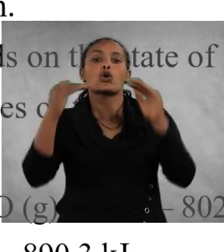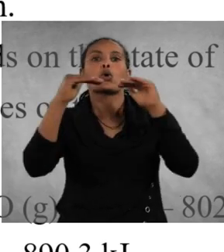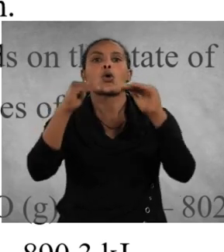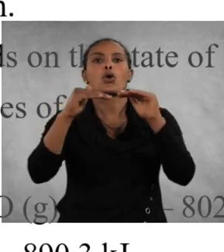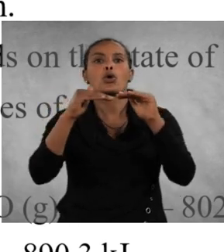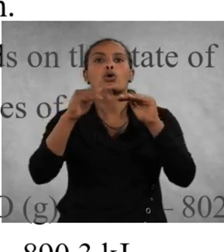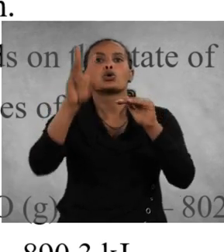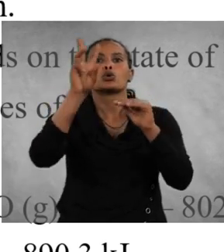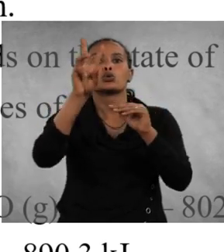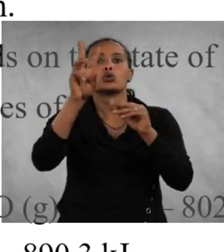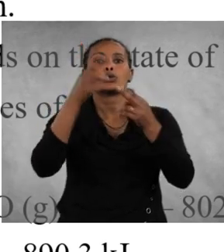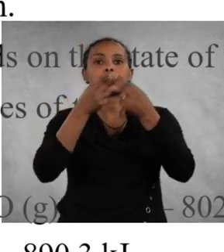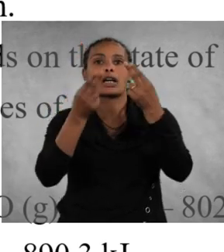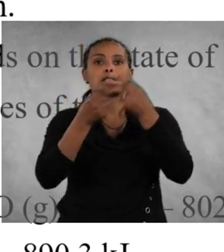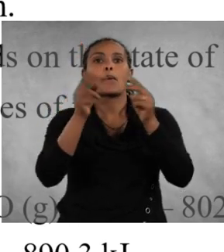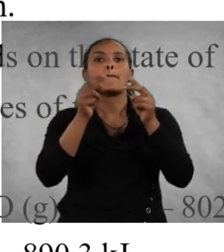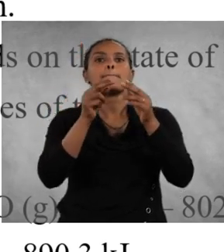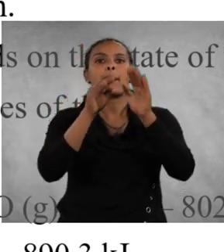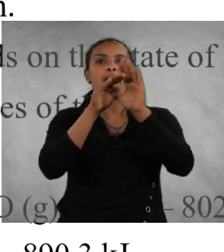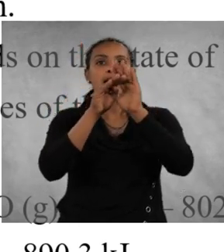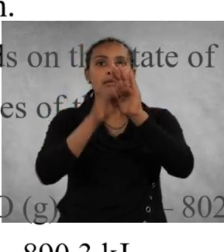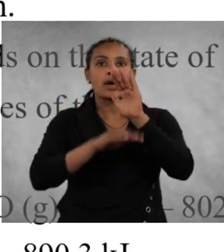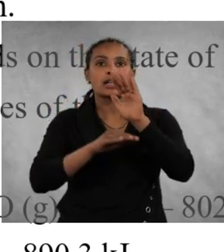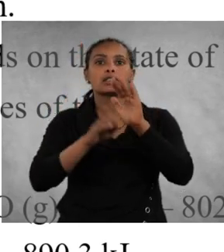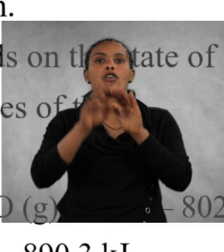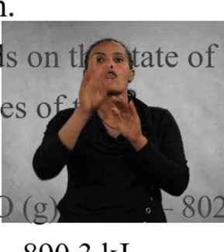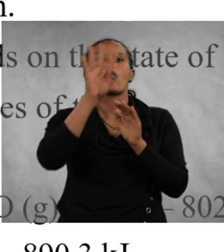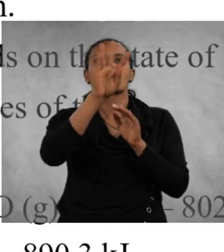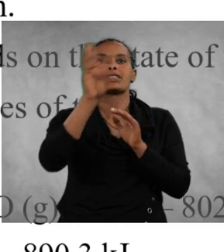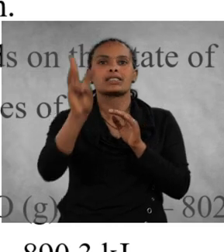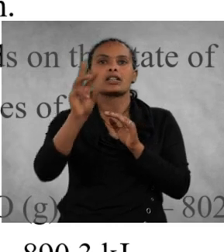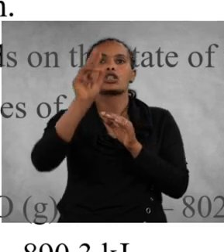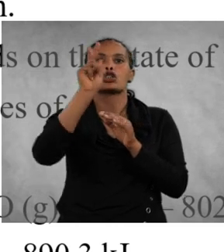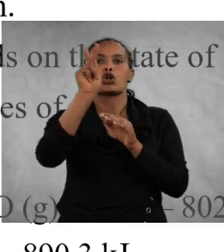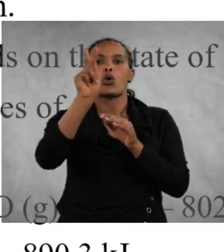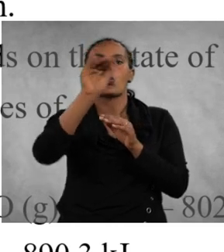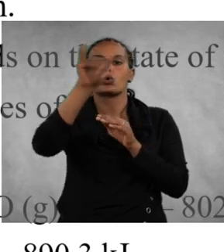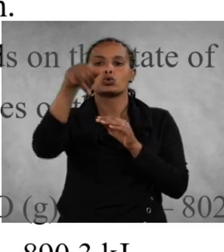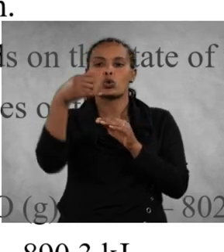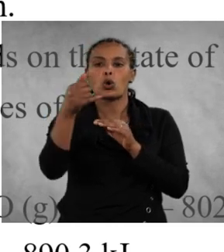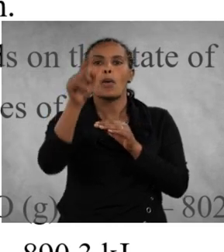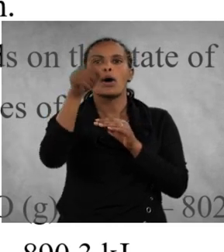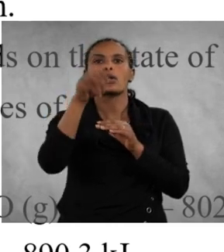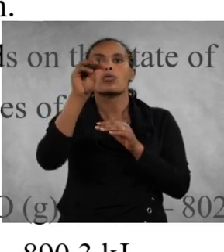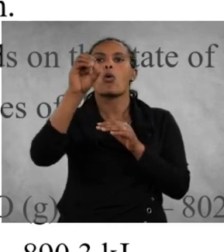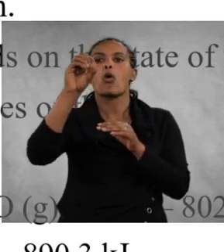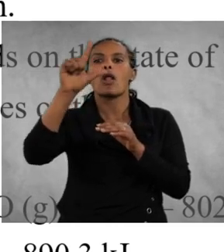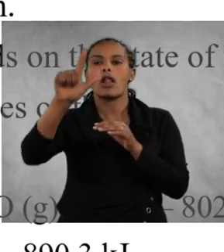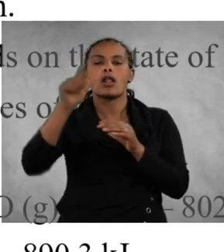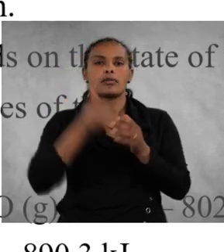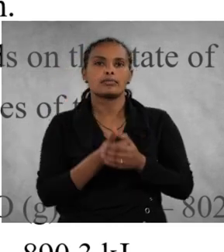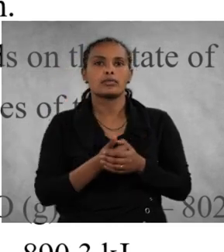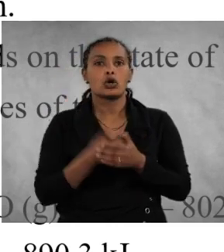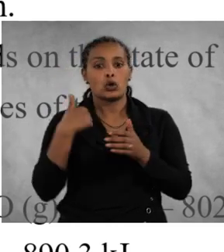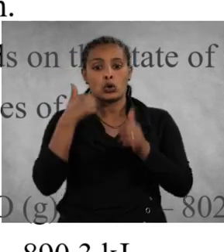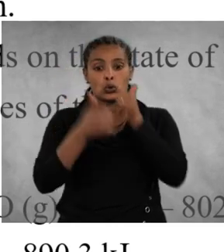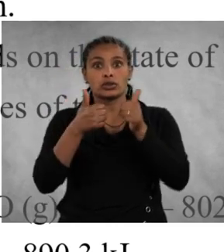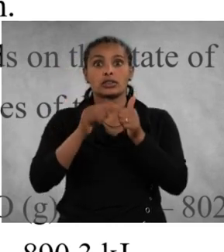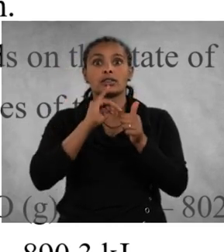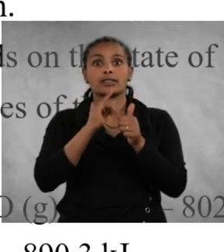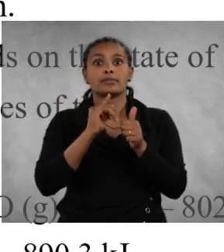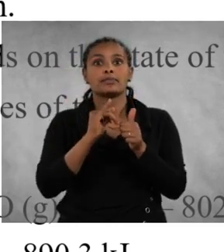equal 2 times minus 46 kilojoule per mole, which